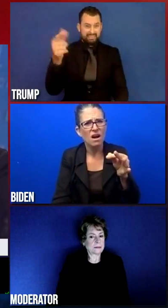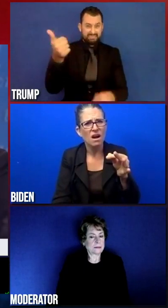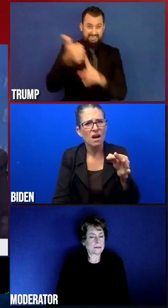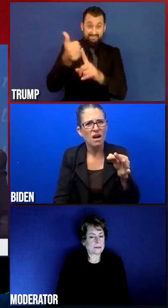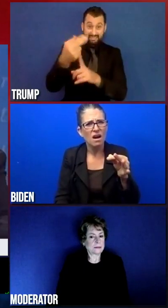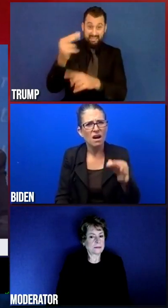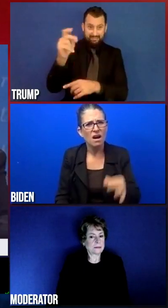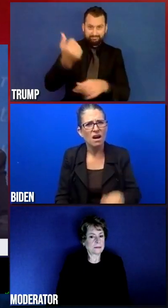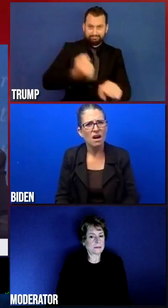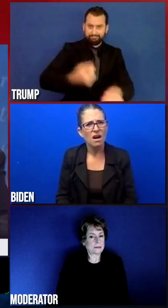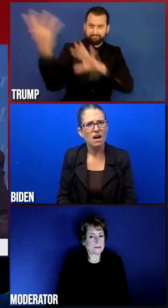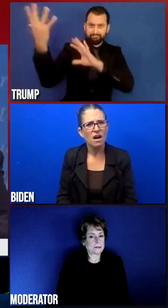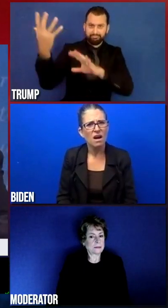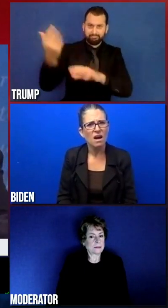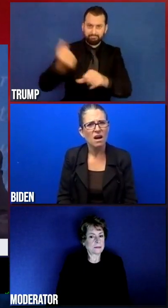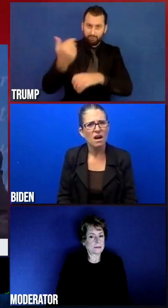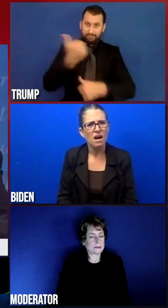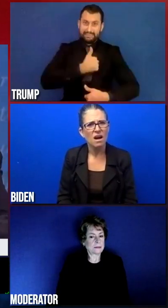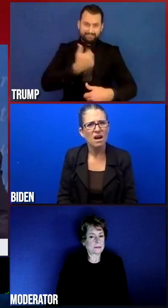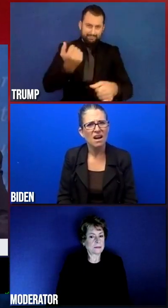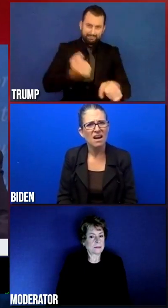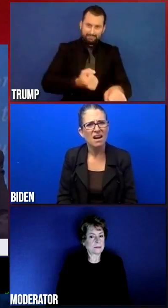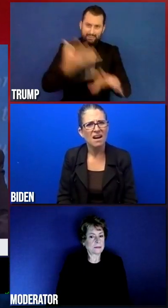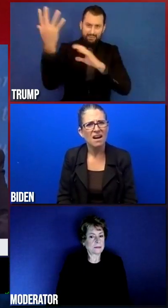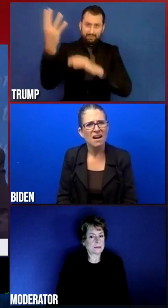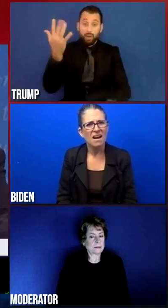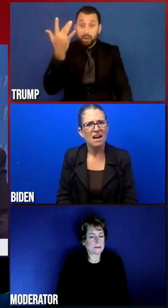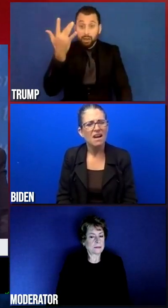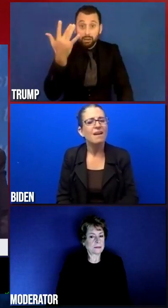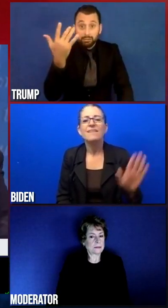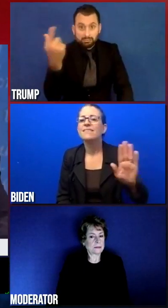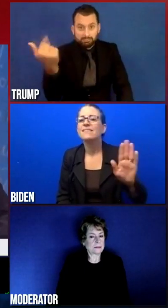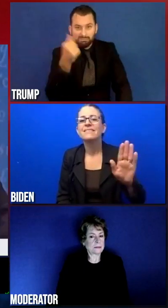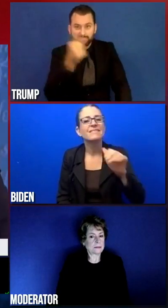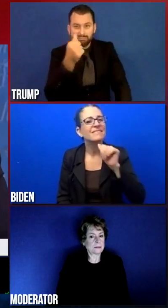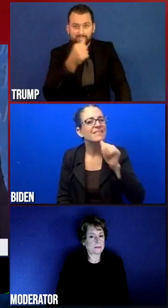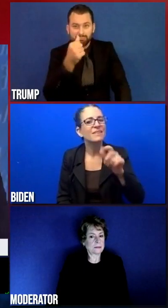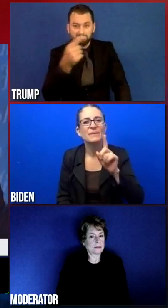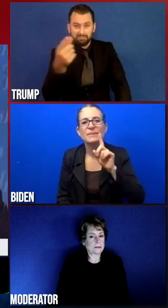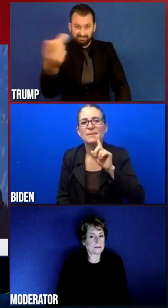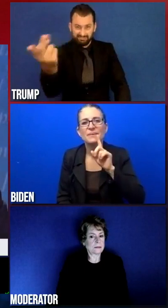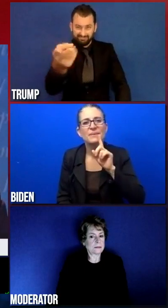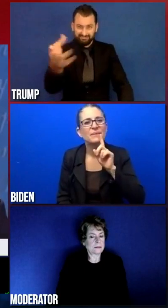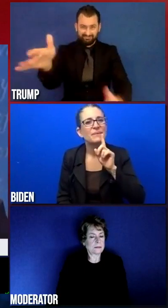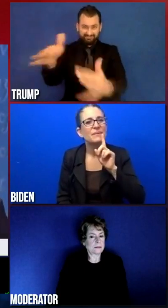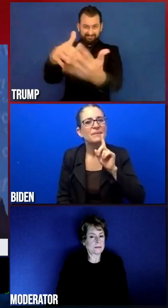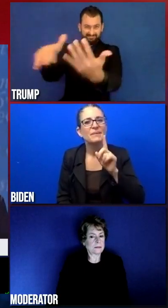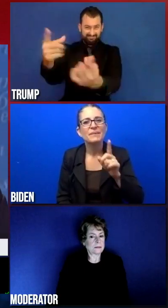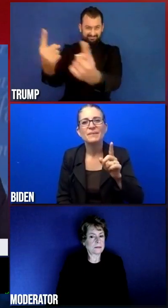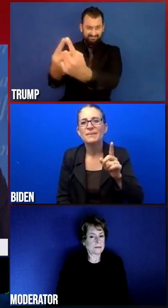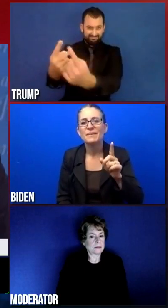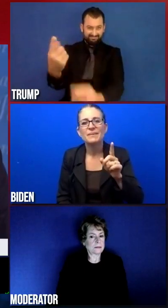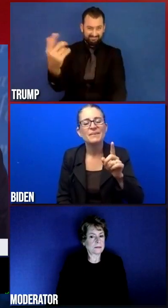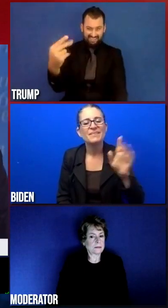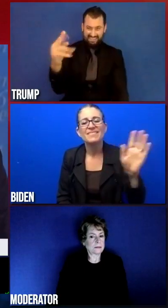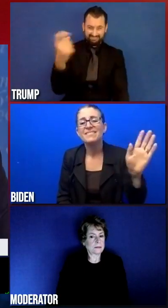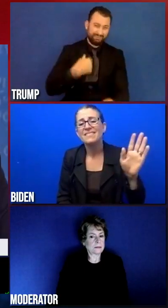wasn't dishonorably. Cocaine use. And he didn't have a job until you became vice president. And once you became vice president, he made a